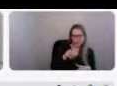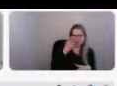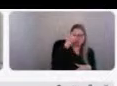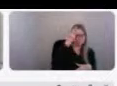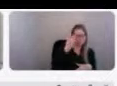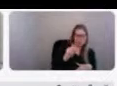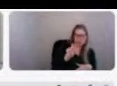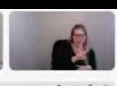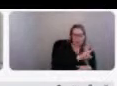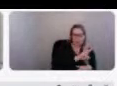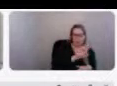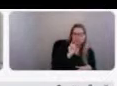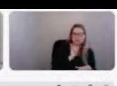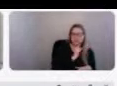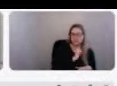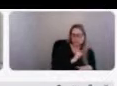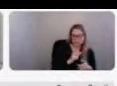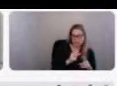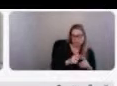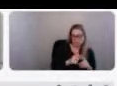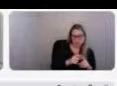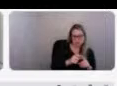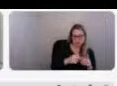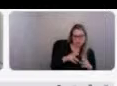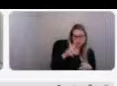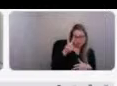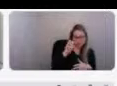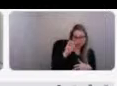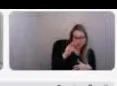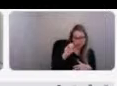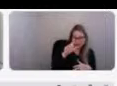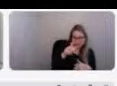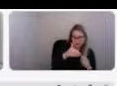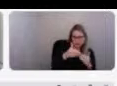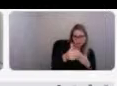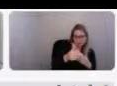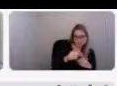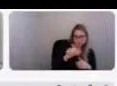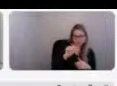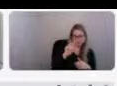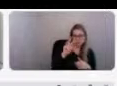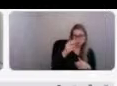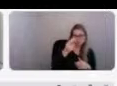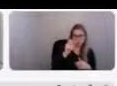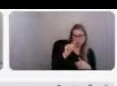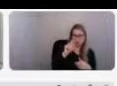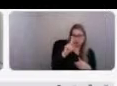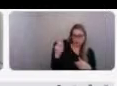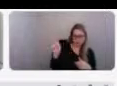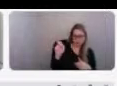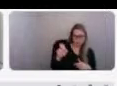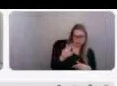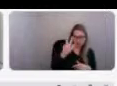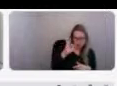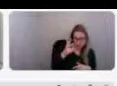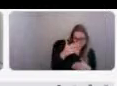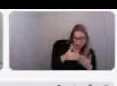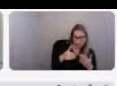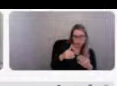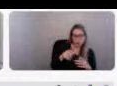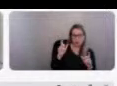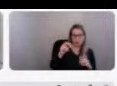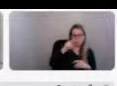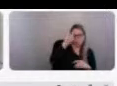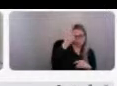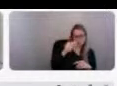extends from my slice goes almost 30 miles to obwatuki and then there's a third tiny section of north gilbert that